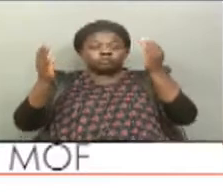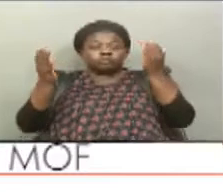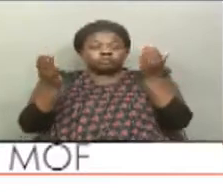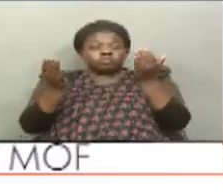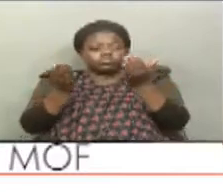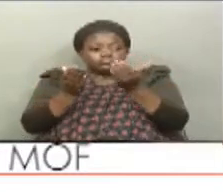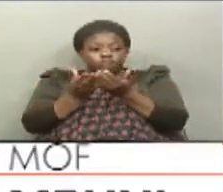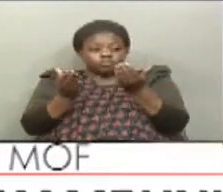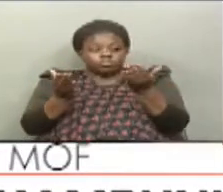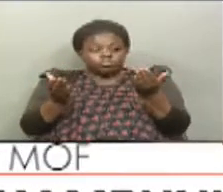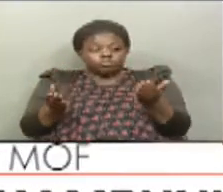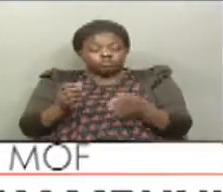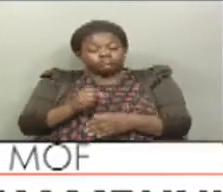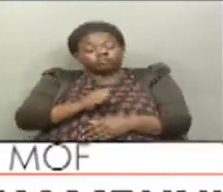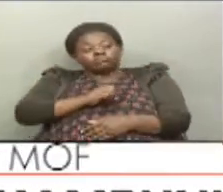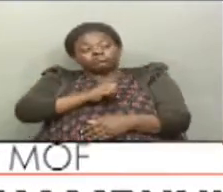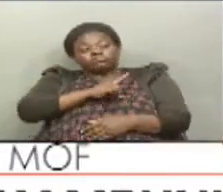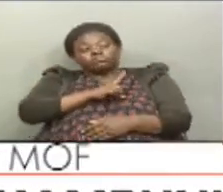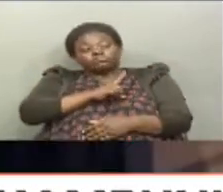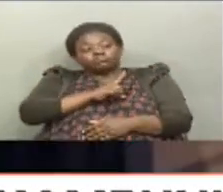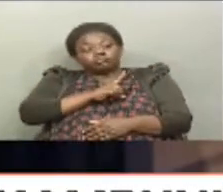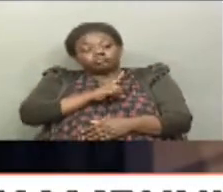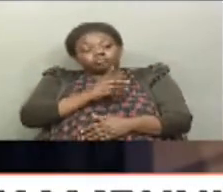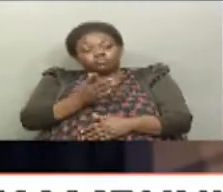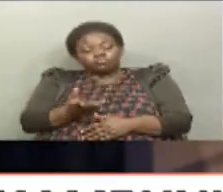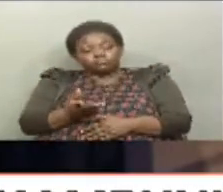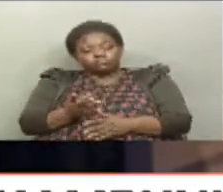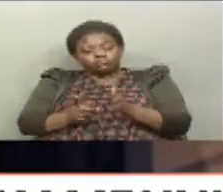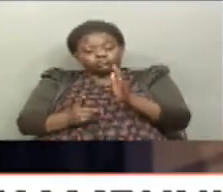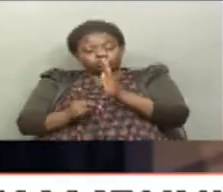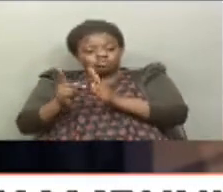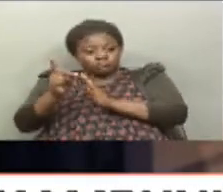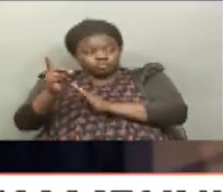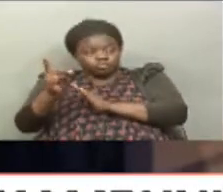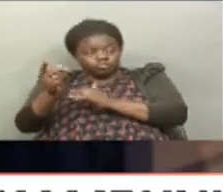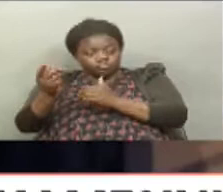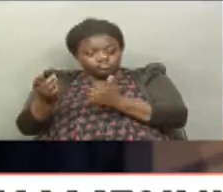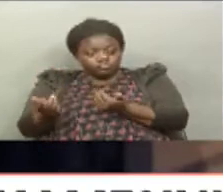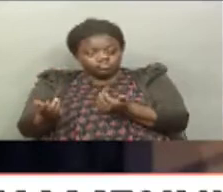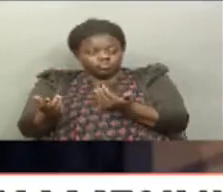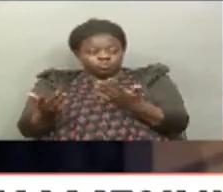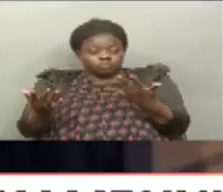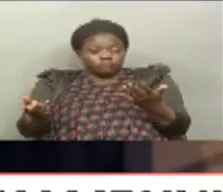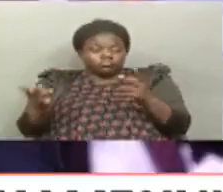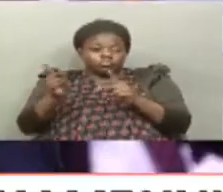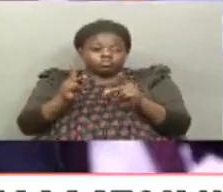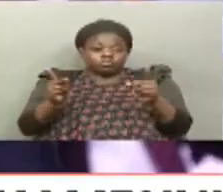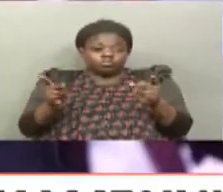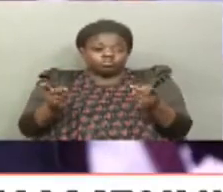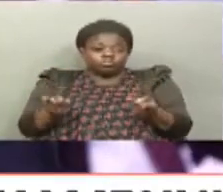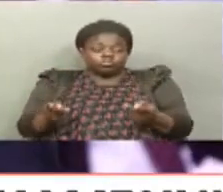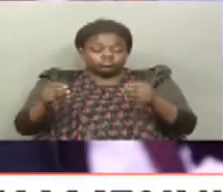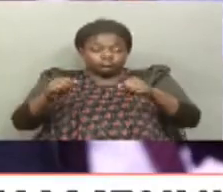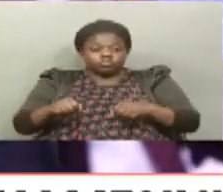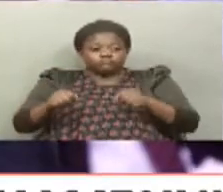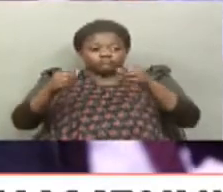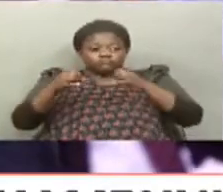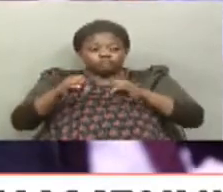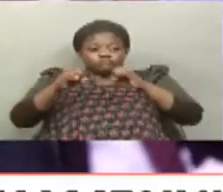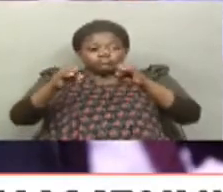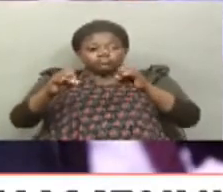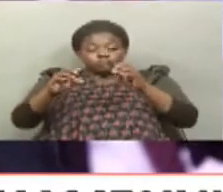the confidence and promote economic growth and development. And of course, compete for capital. Akulira Institute of